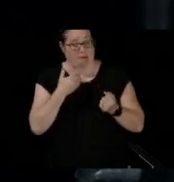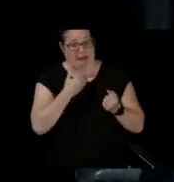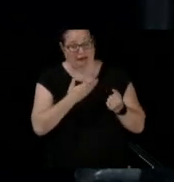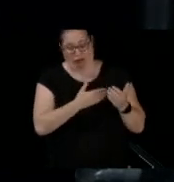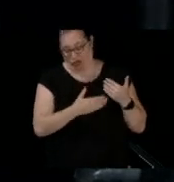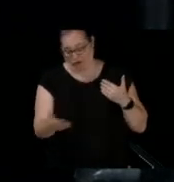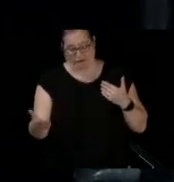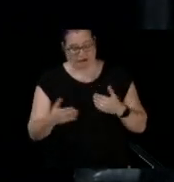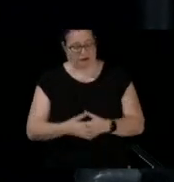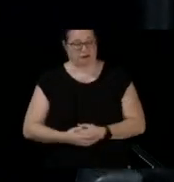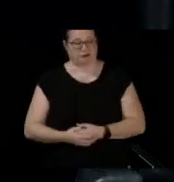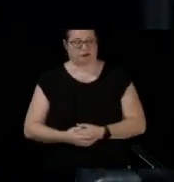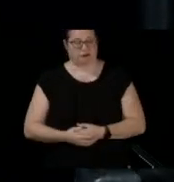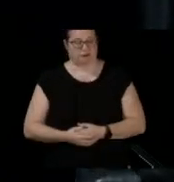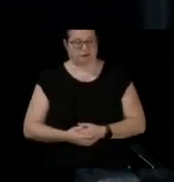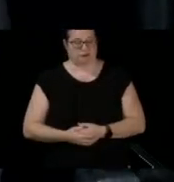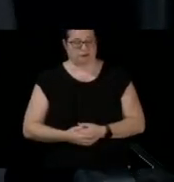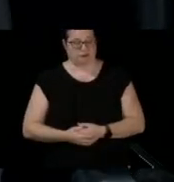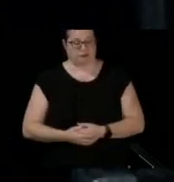today.